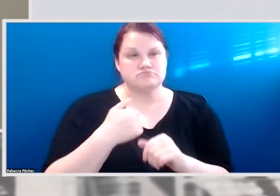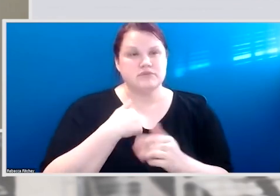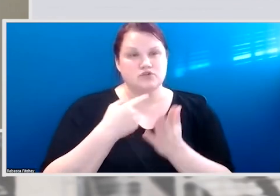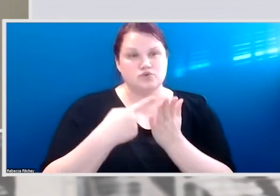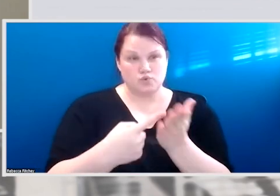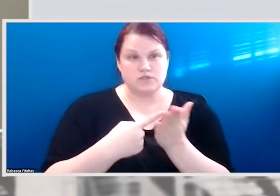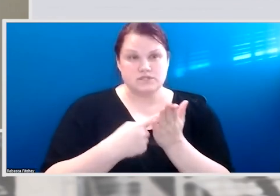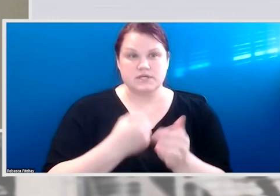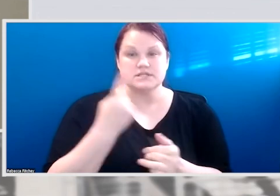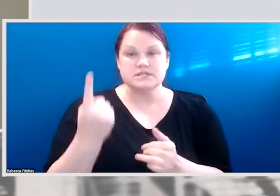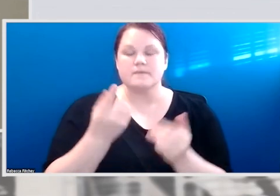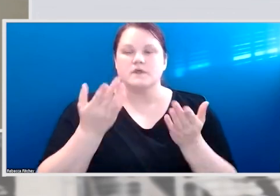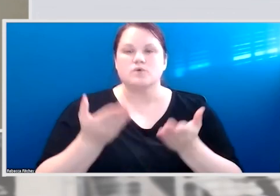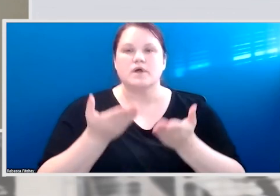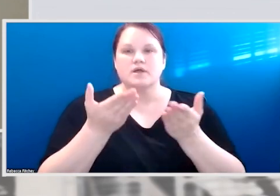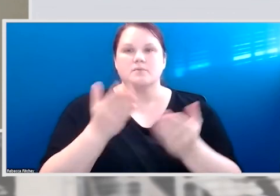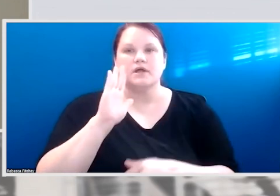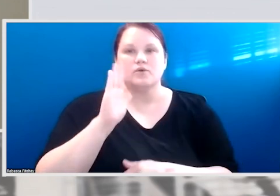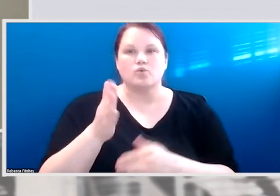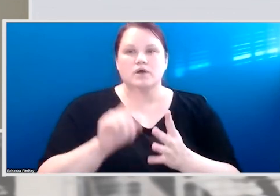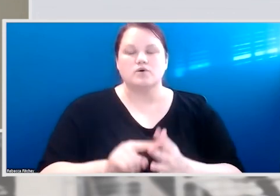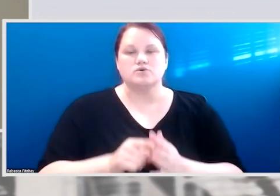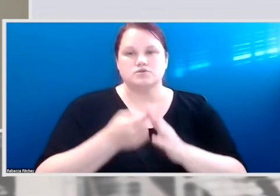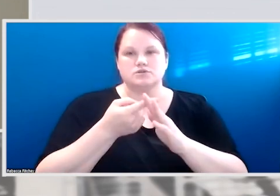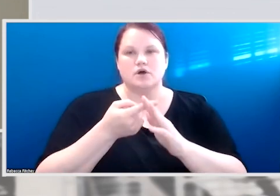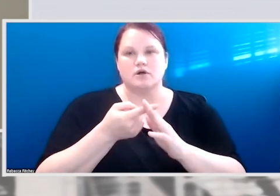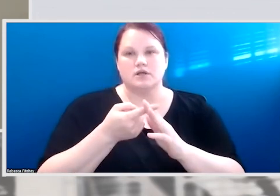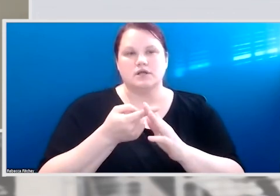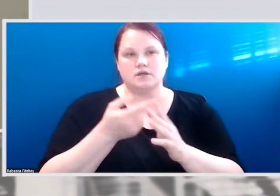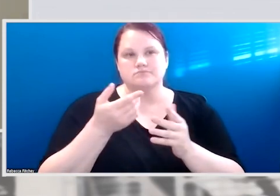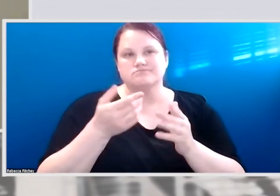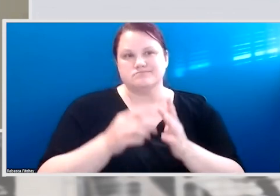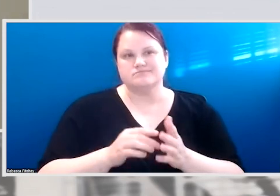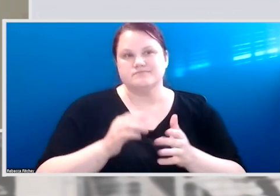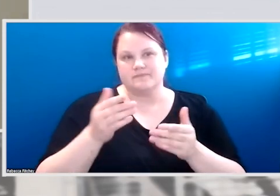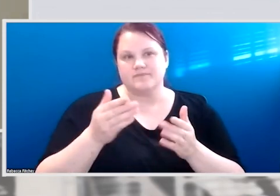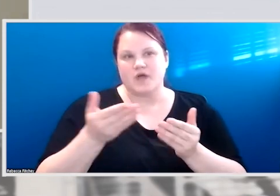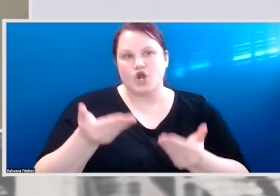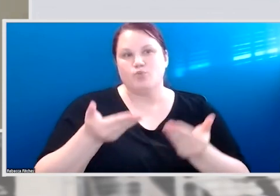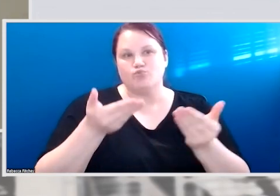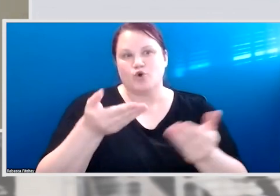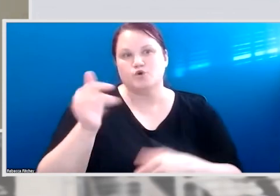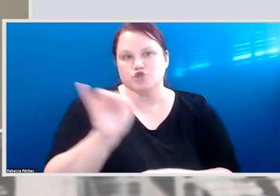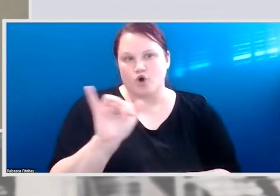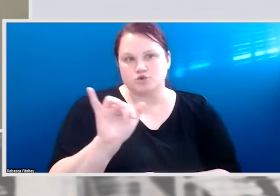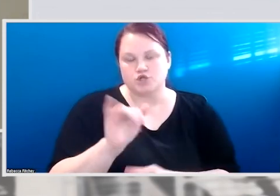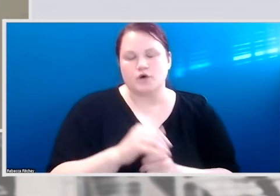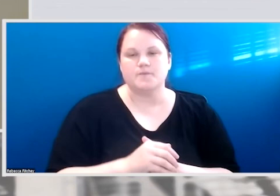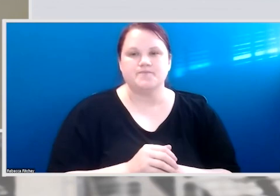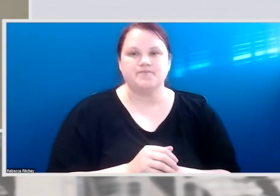that we're going to recommend, starting an approach there as well. Another case of,